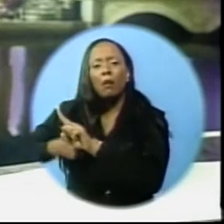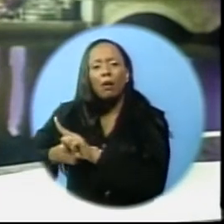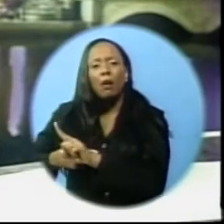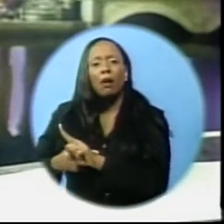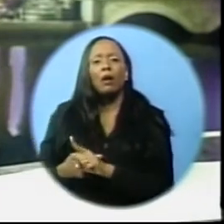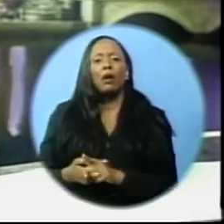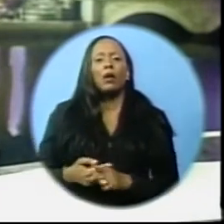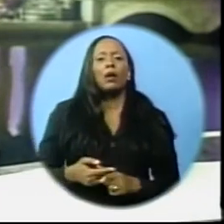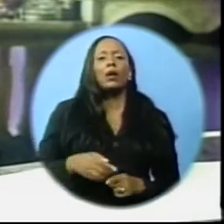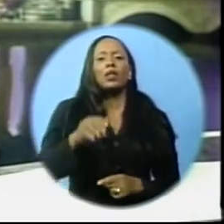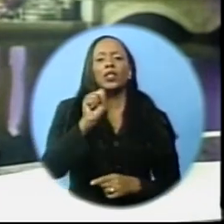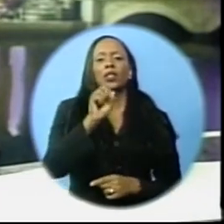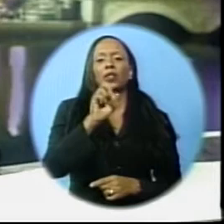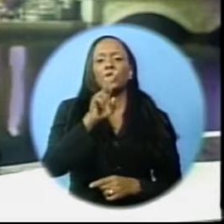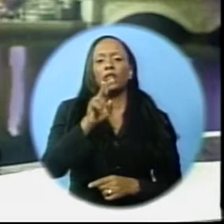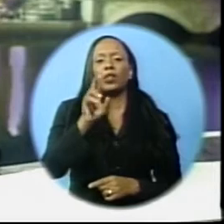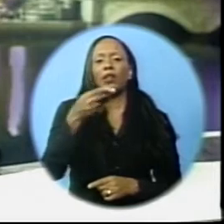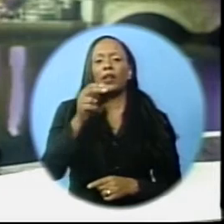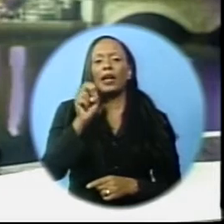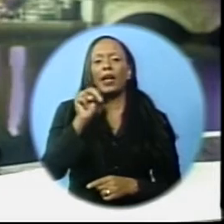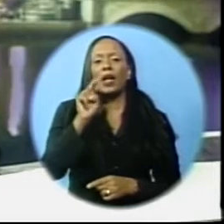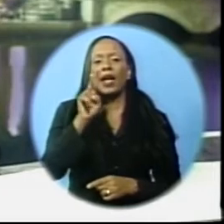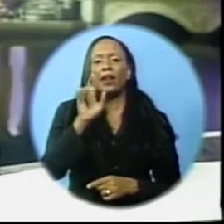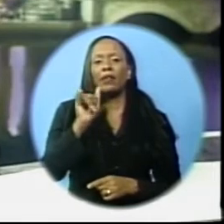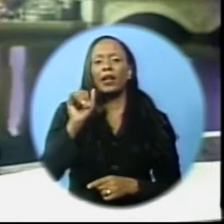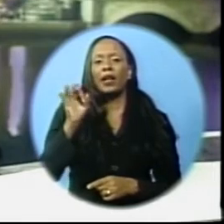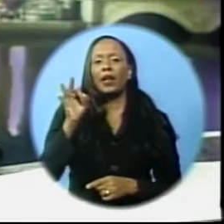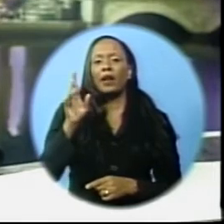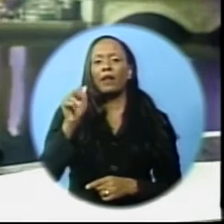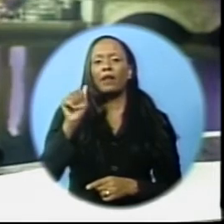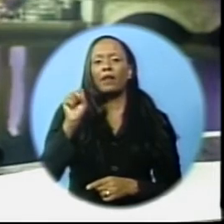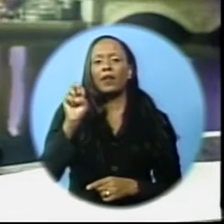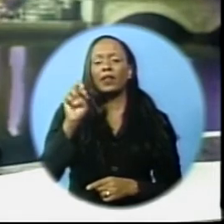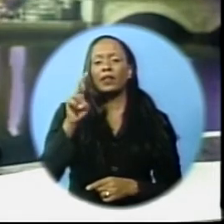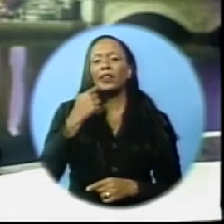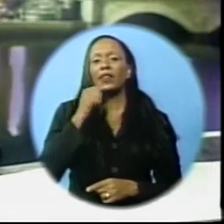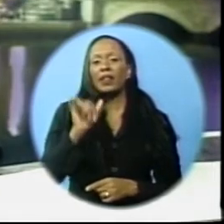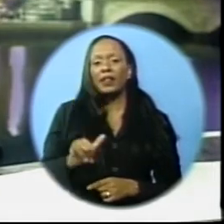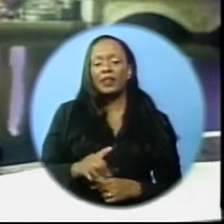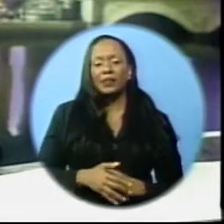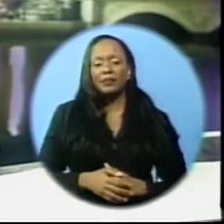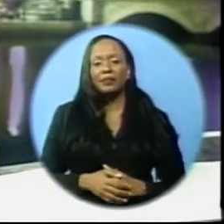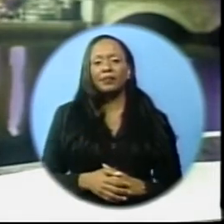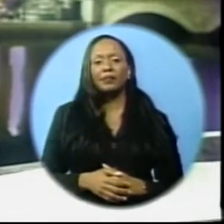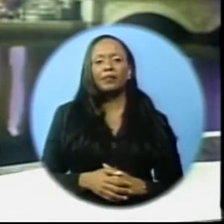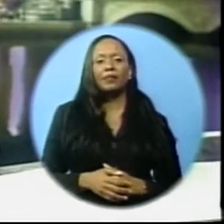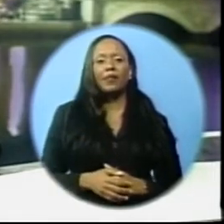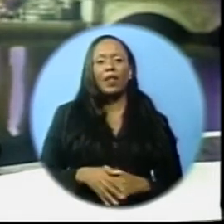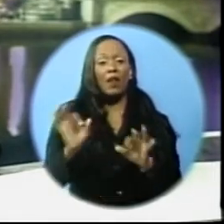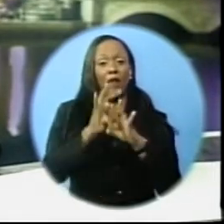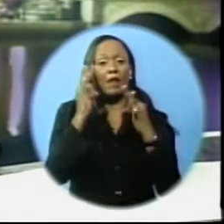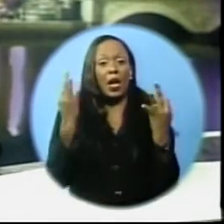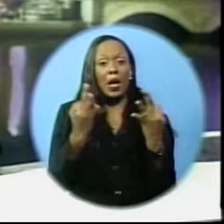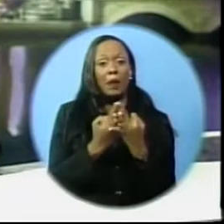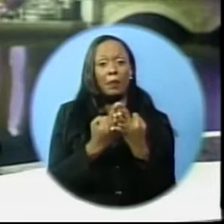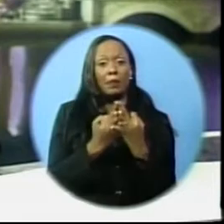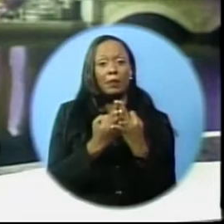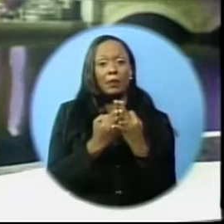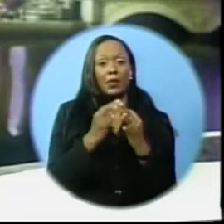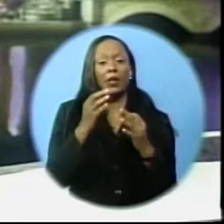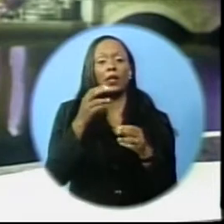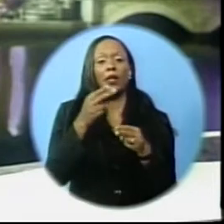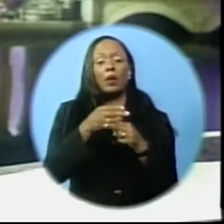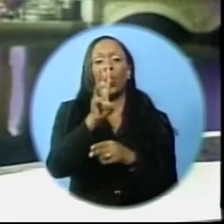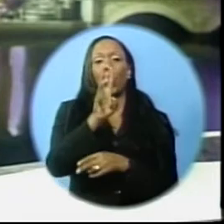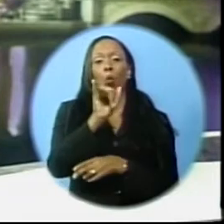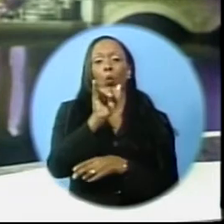That suggestion comes from Senator Sir Henry Fraser. The Wilkinson family from Perfection